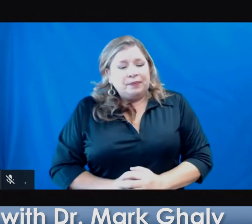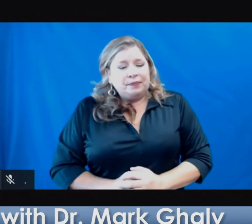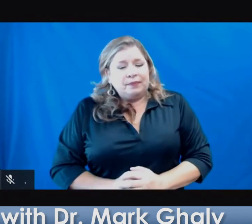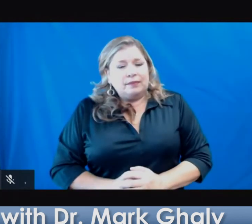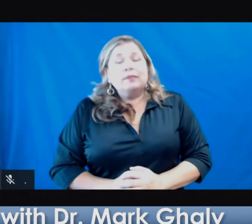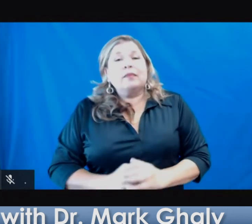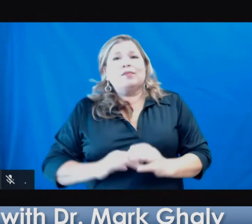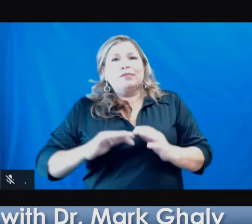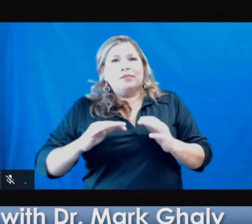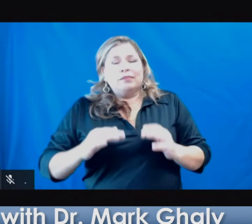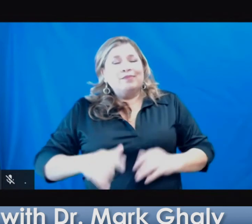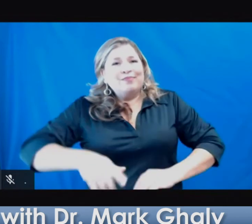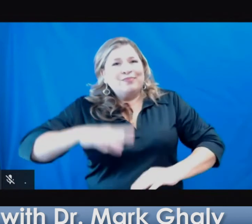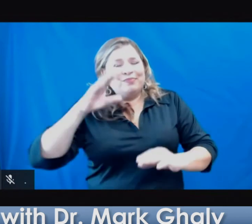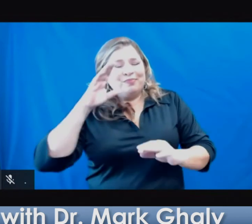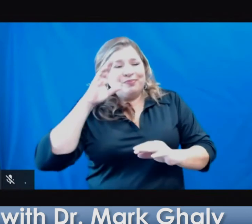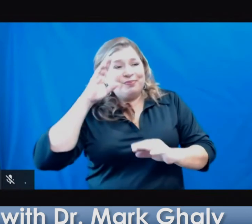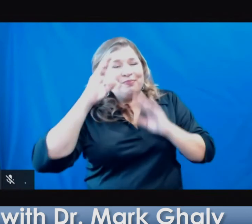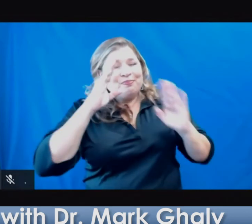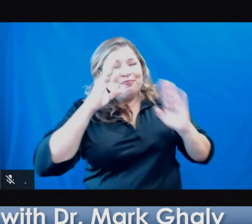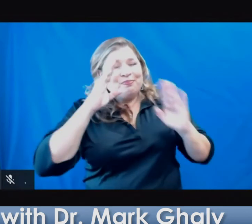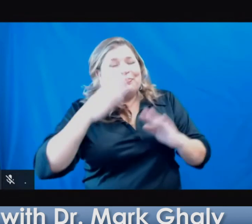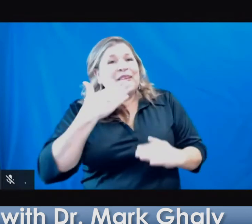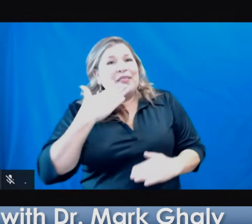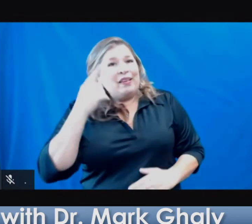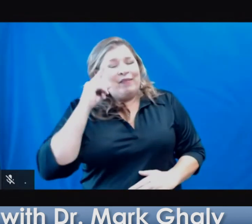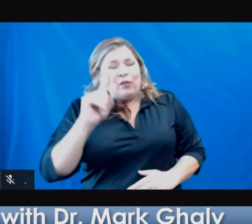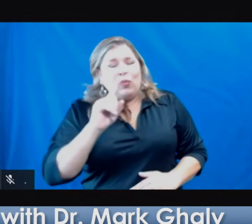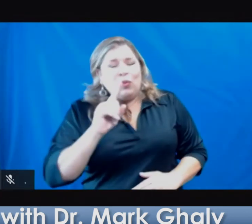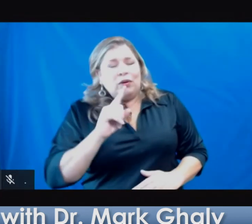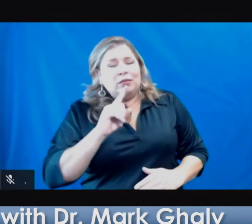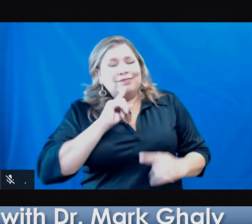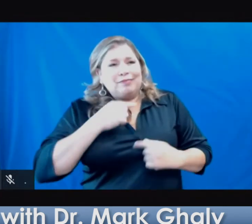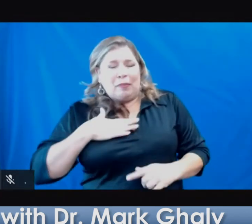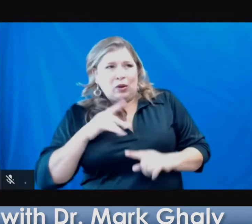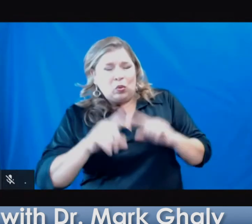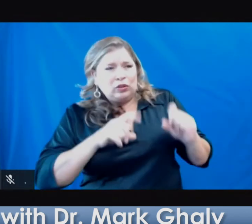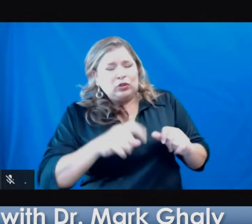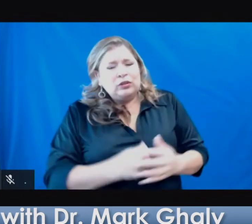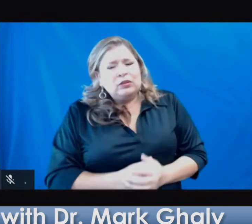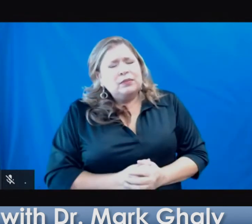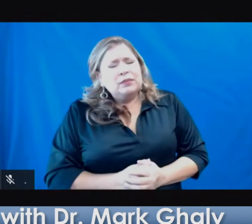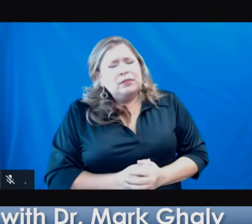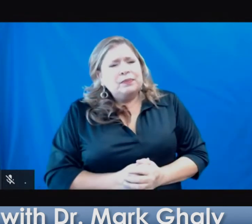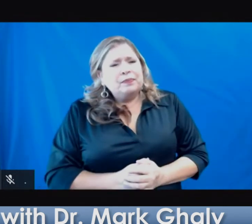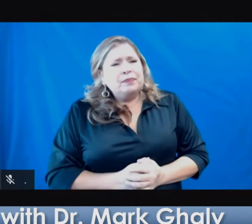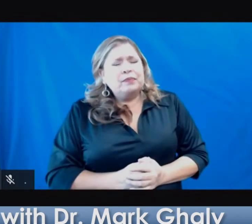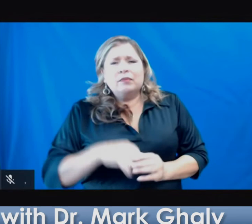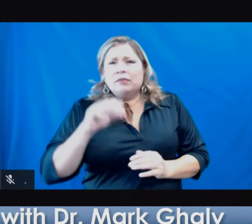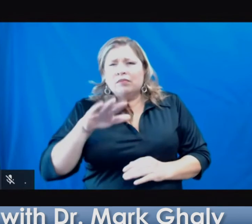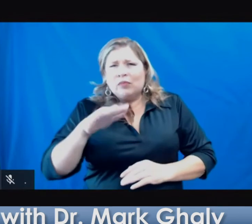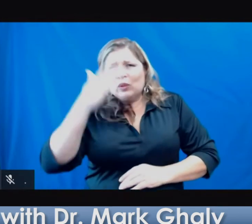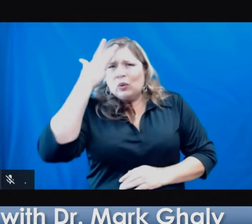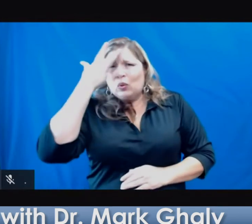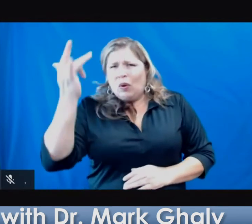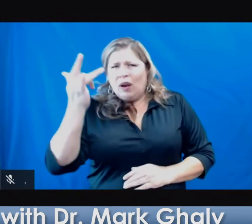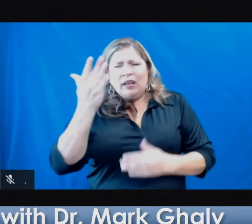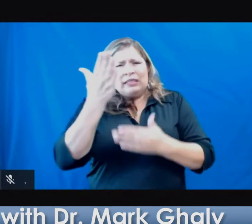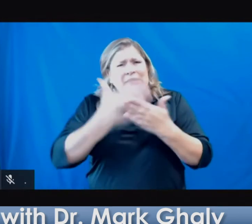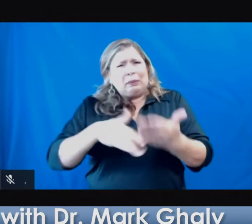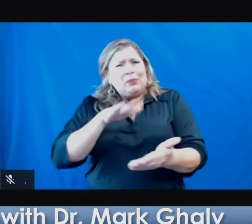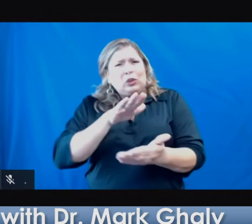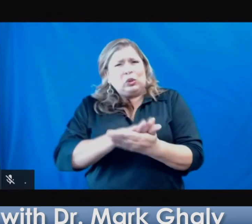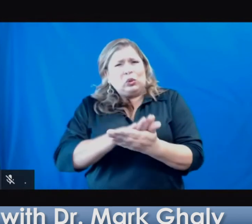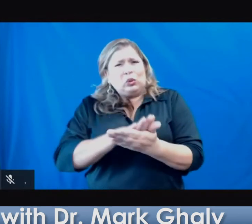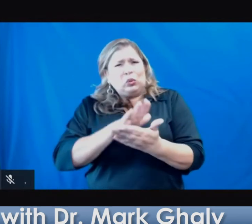Jeremy Hi there, White. thank you for taking my question. I'm wondering, why are some schools still able to have in-person learning, even